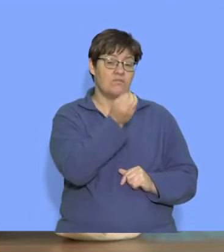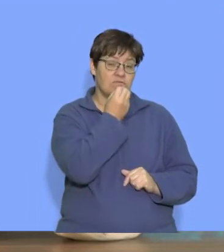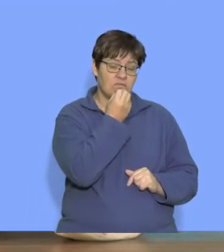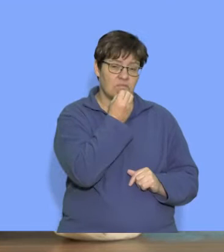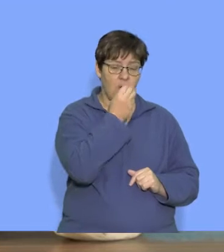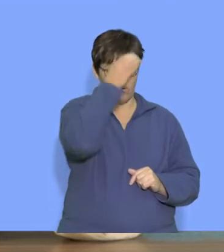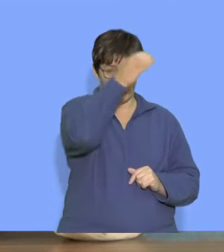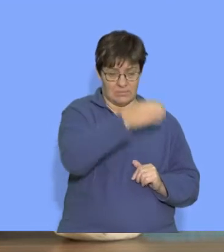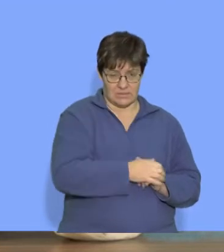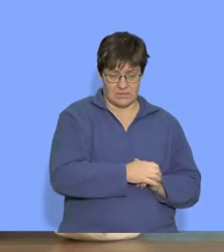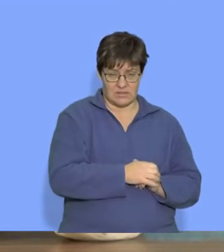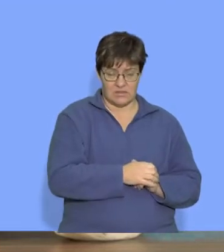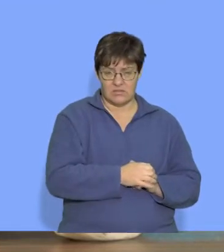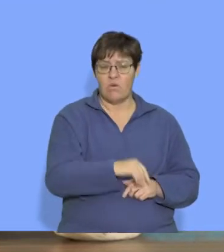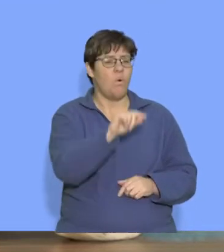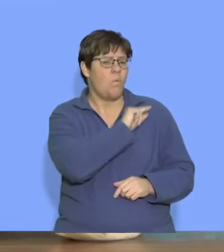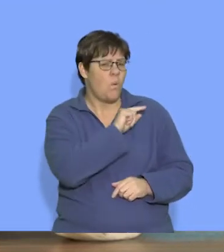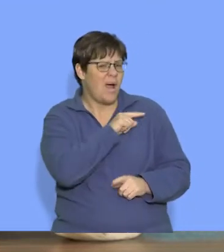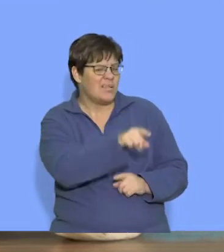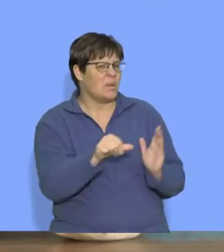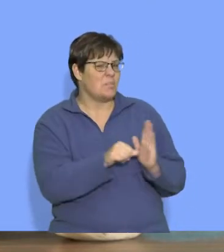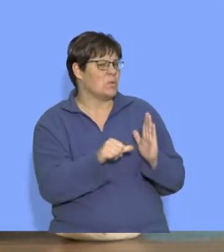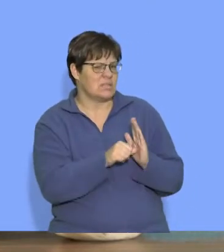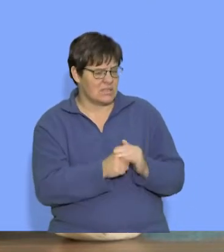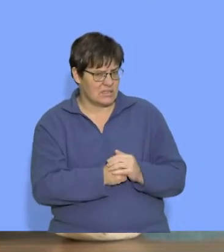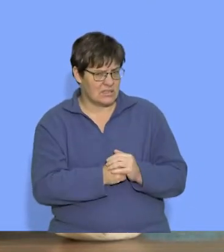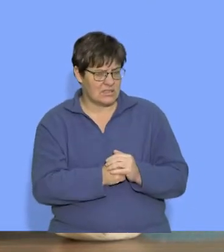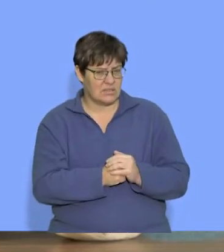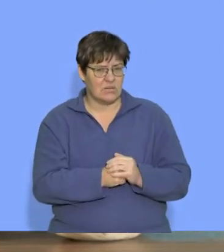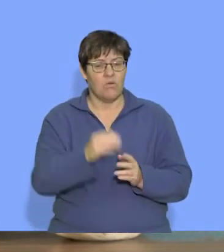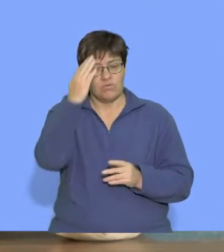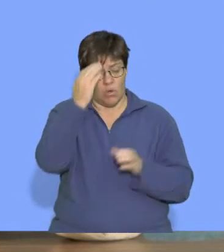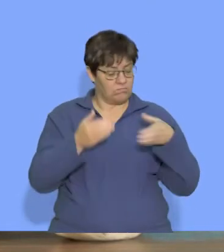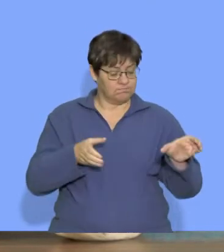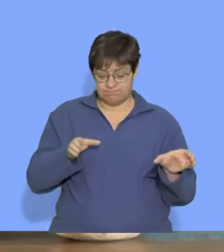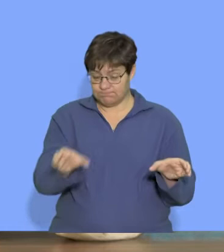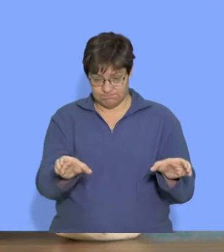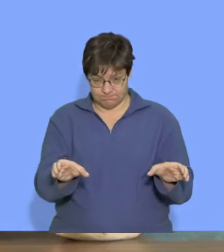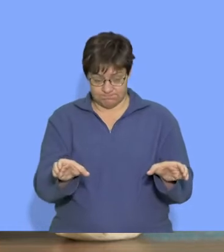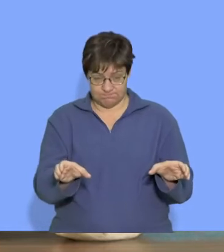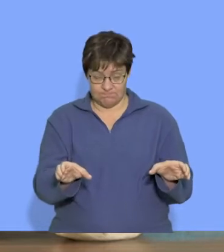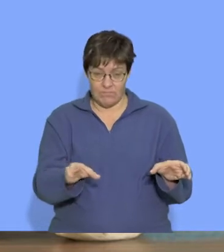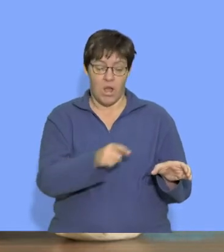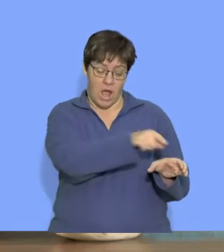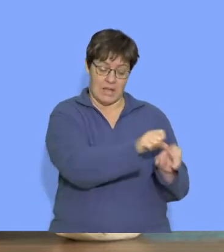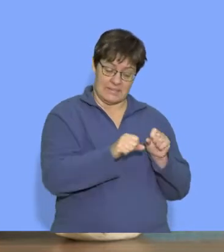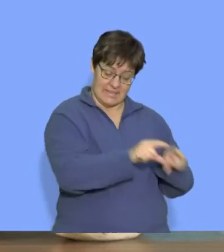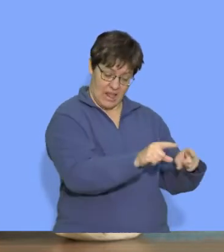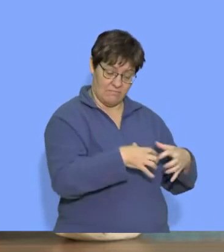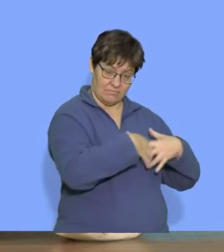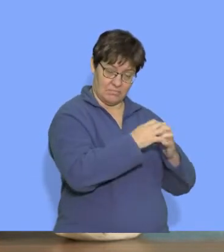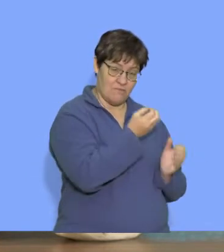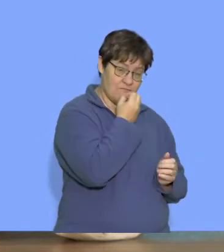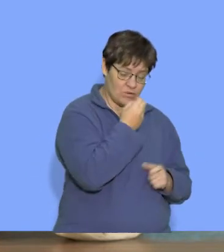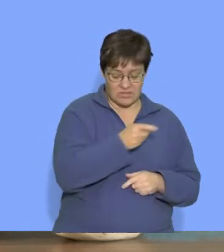at nutrition as a concept. We've looked at why nutrition is important. We know that there are two groups of organisms: those that produce